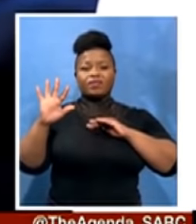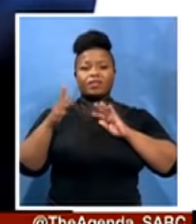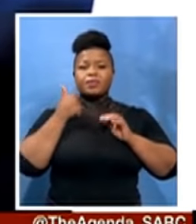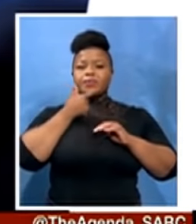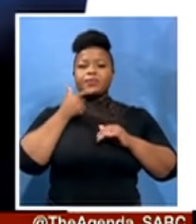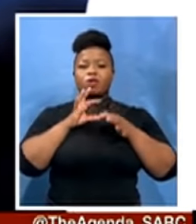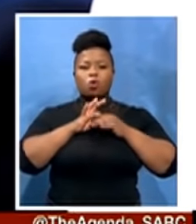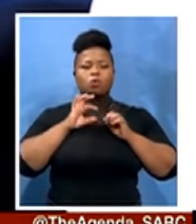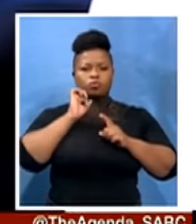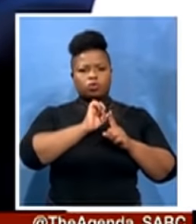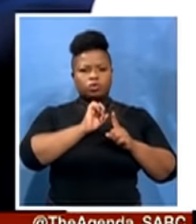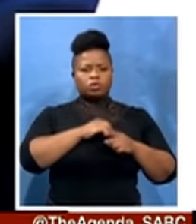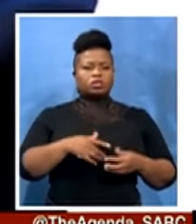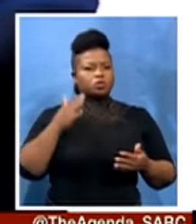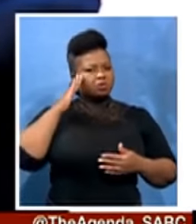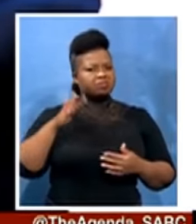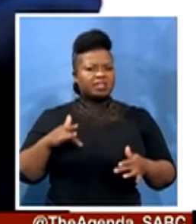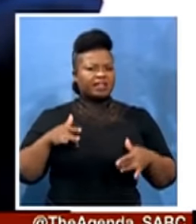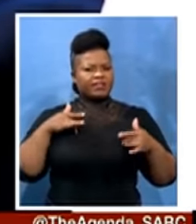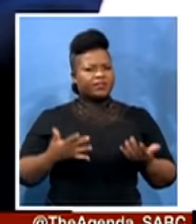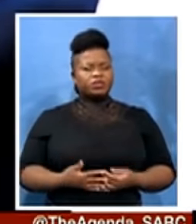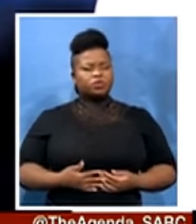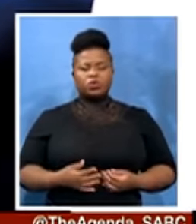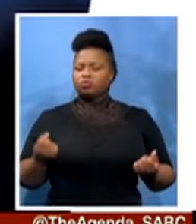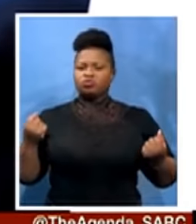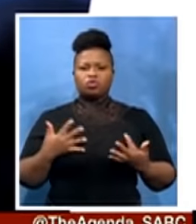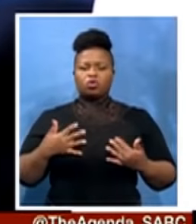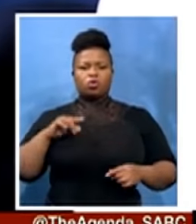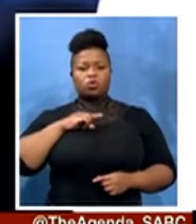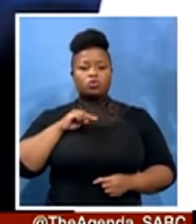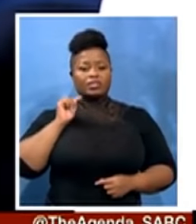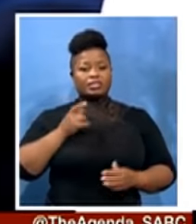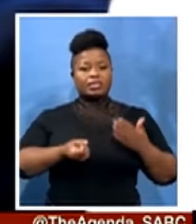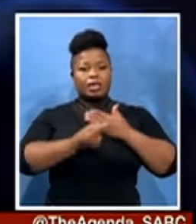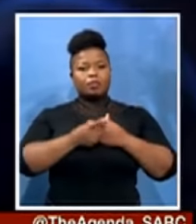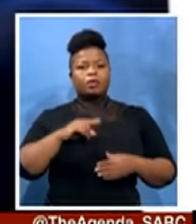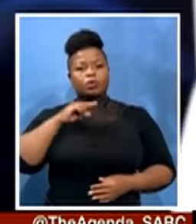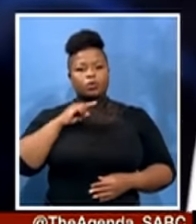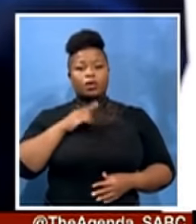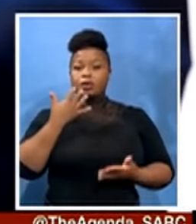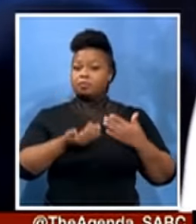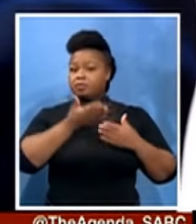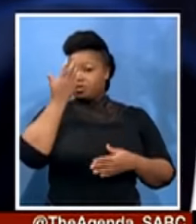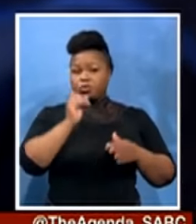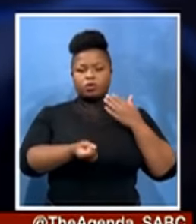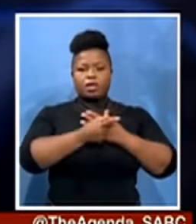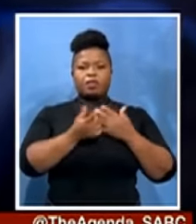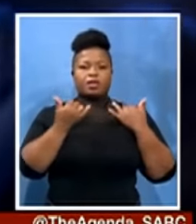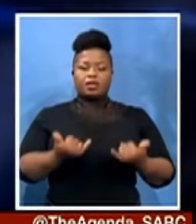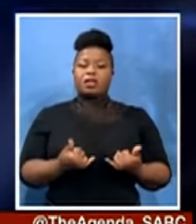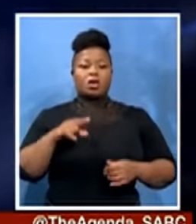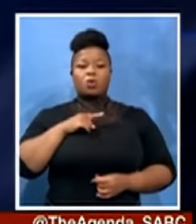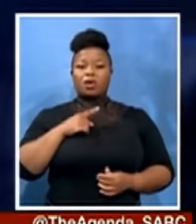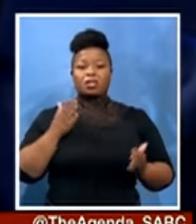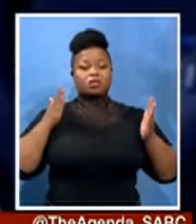So they are very disturbed by this incident. They are not sure what's going to happen now, whether they're going to be bringing back his body, because this is very